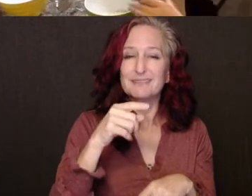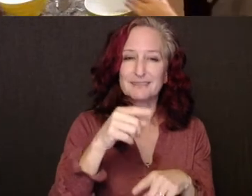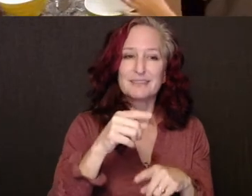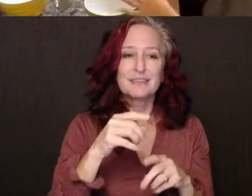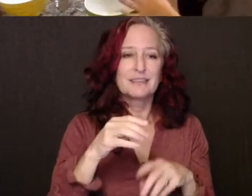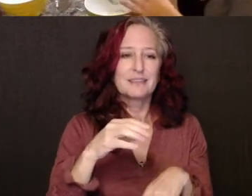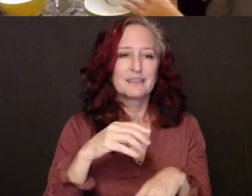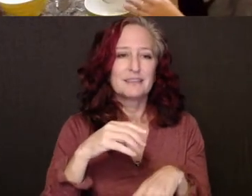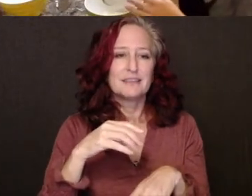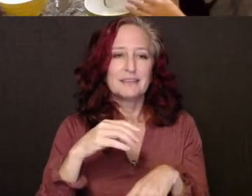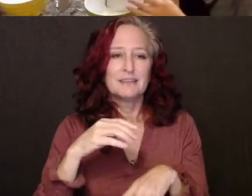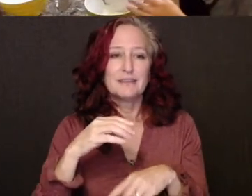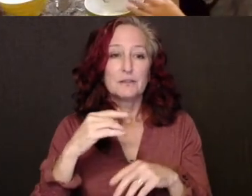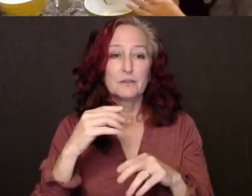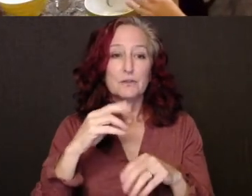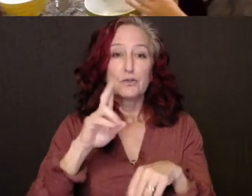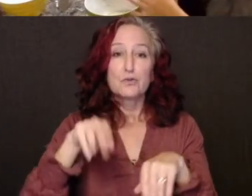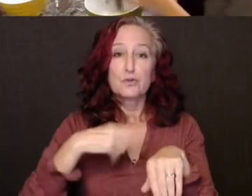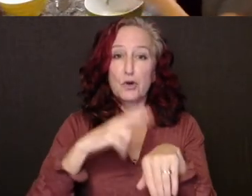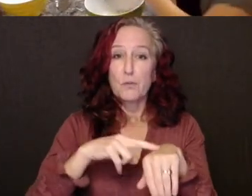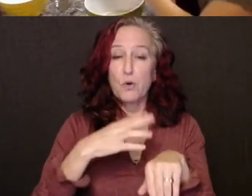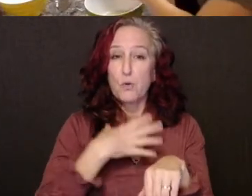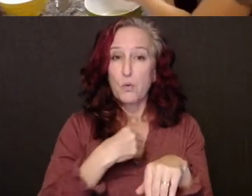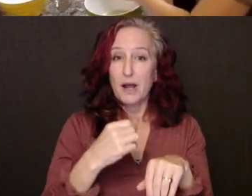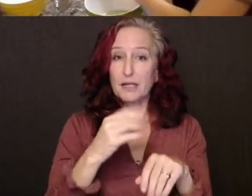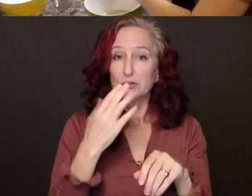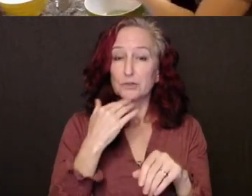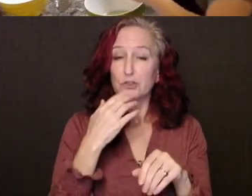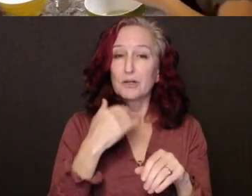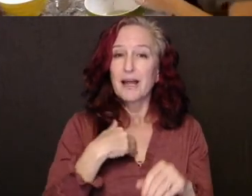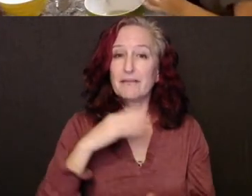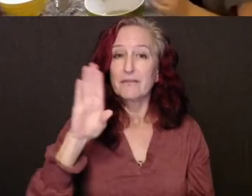granules. So the type of sugar that we use